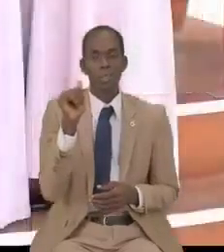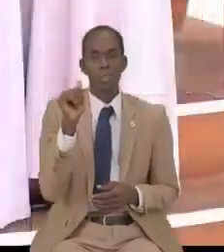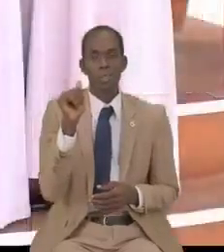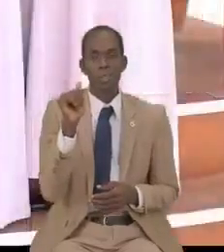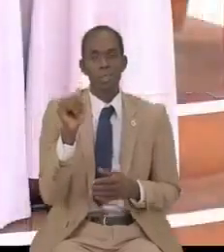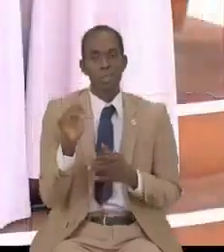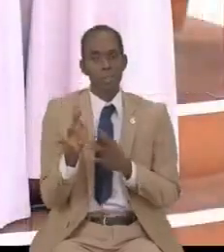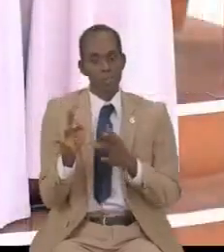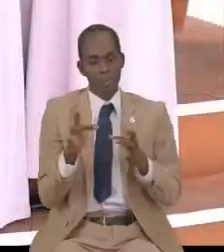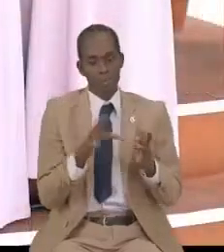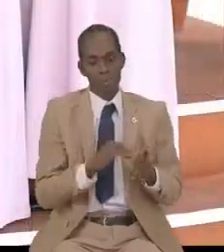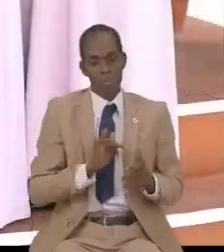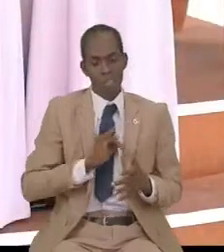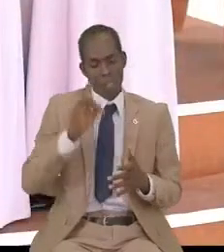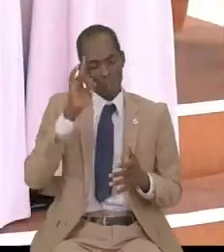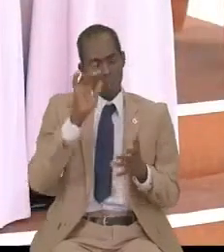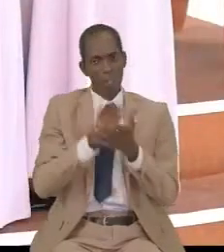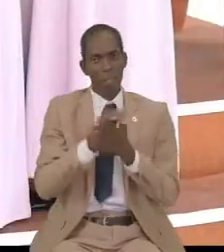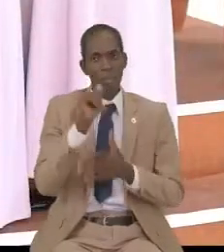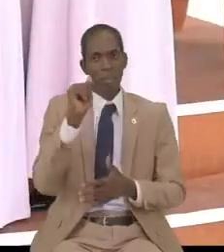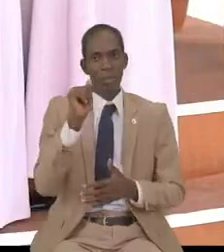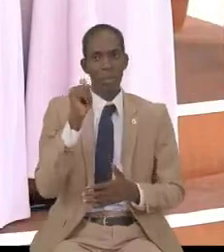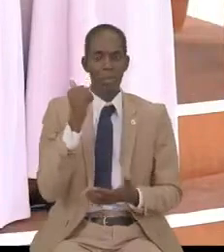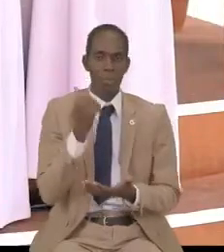believe. Jesus, I believe.